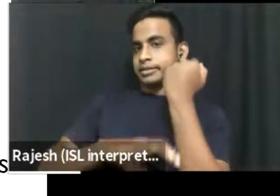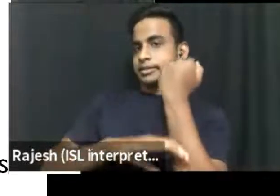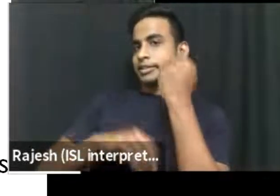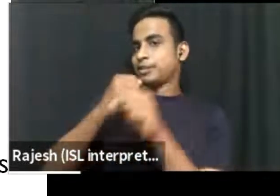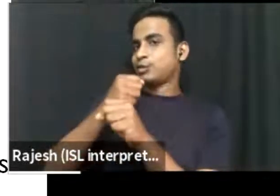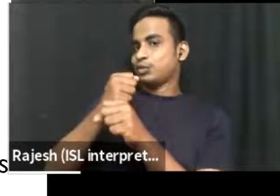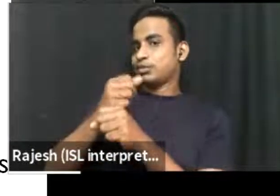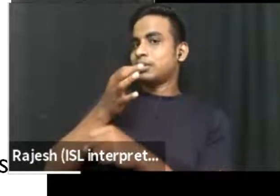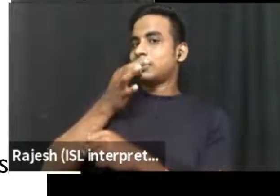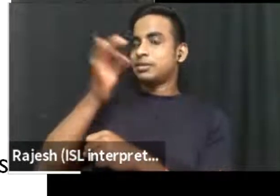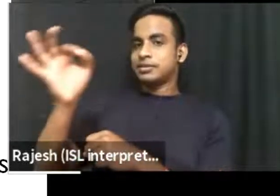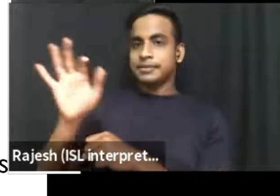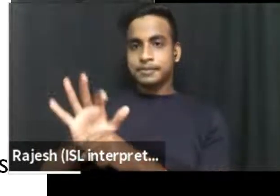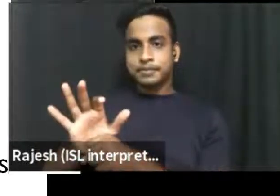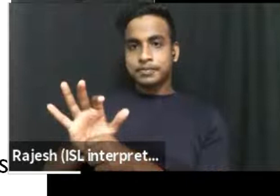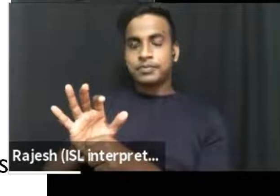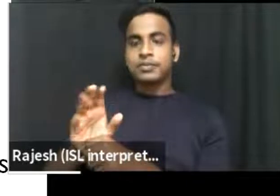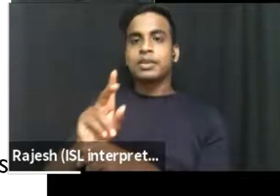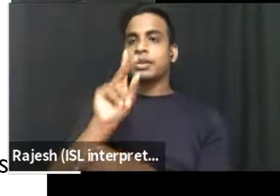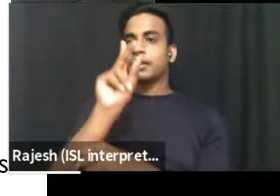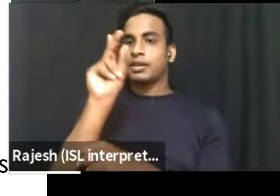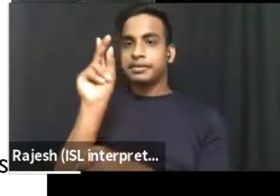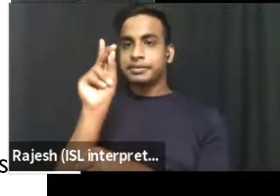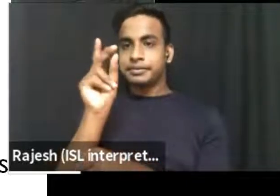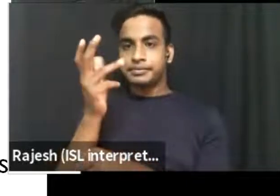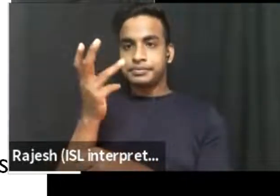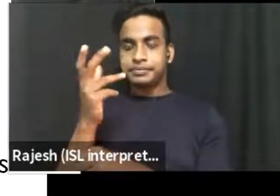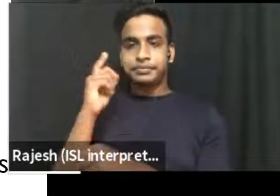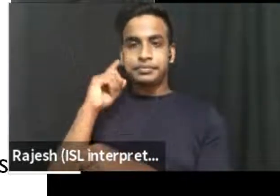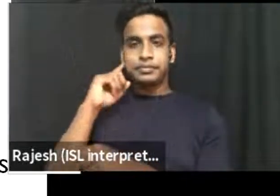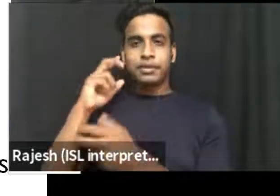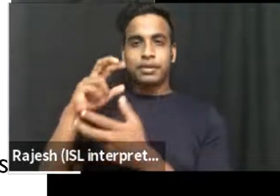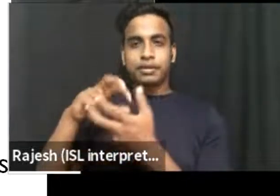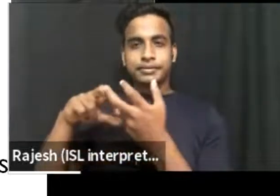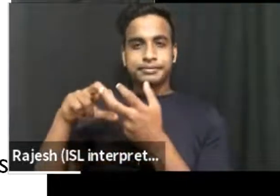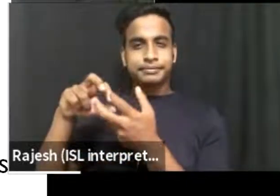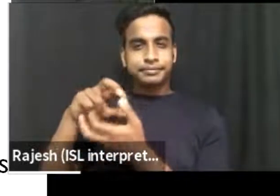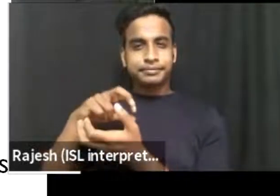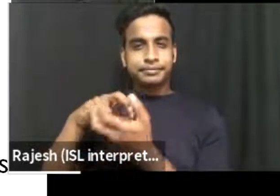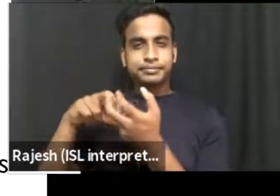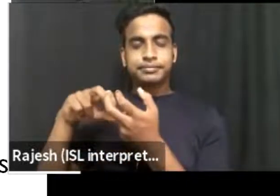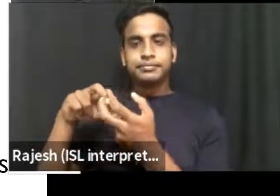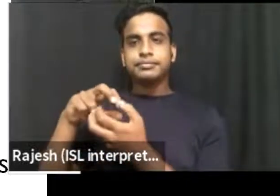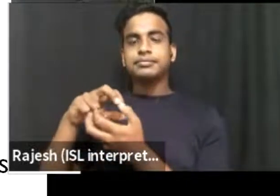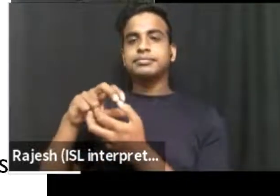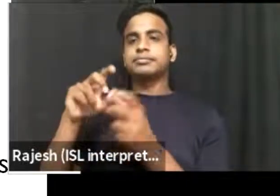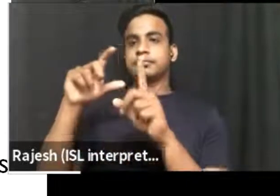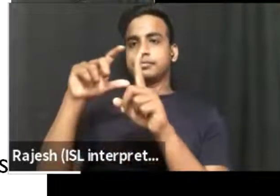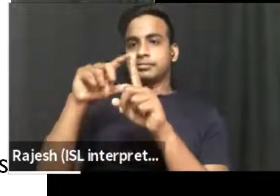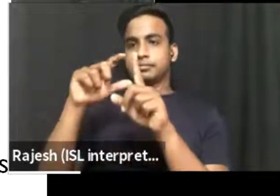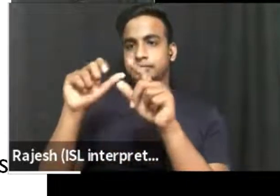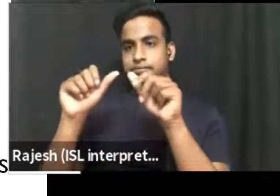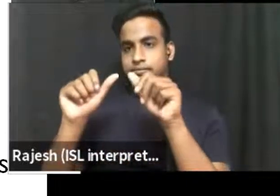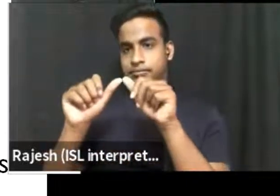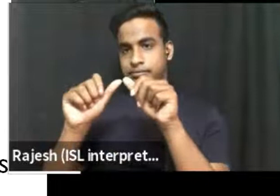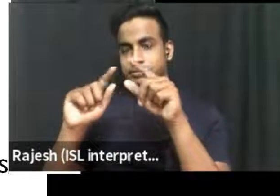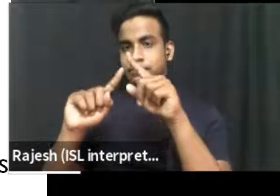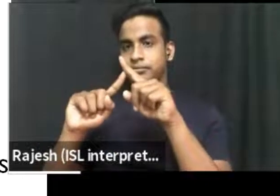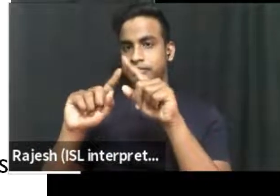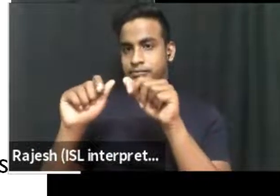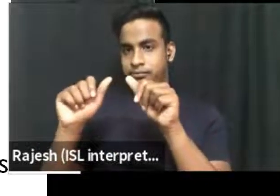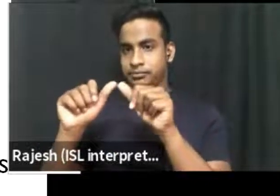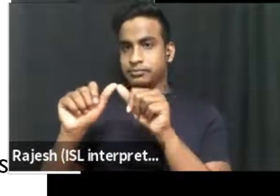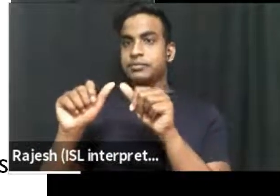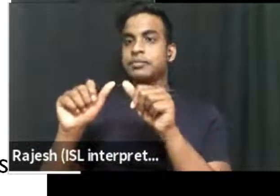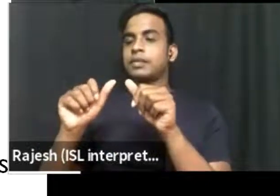intervention? Data availability through periodic surveys. How do we get the